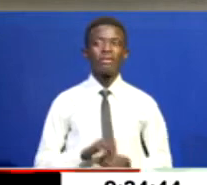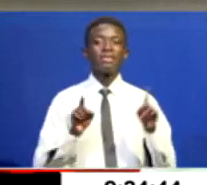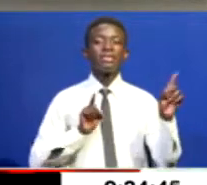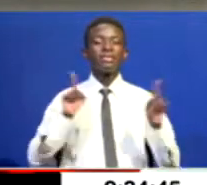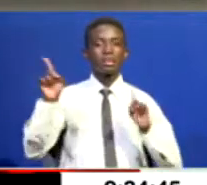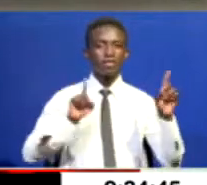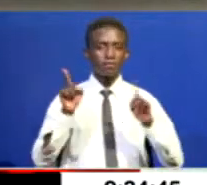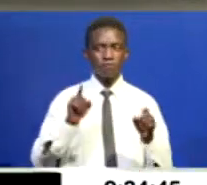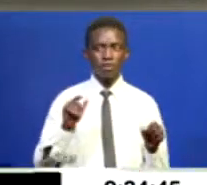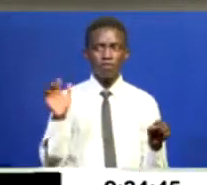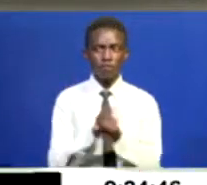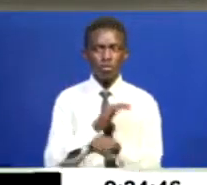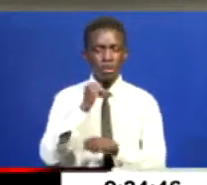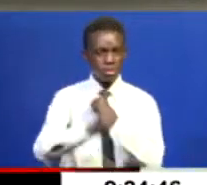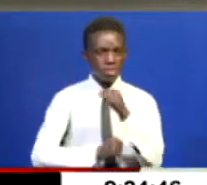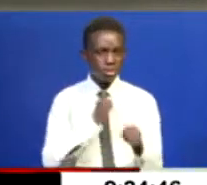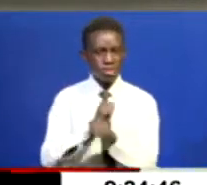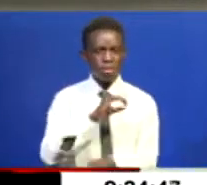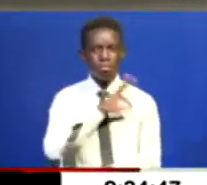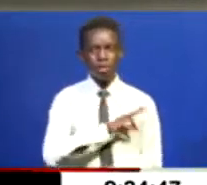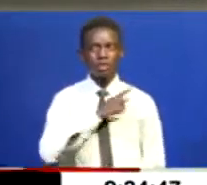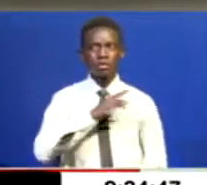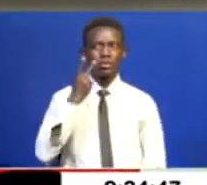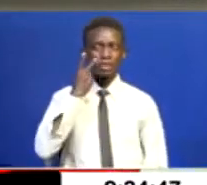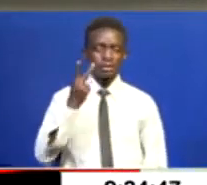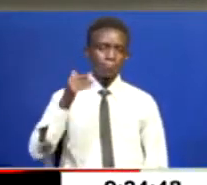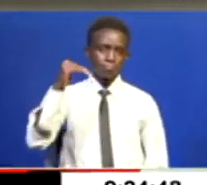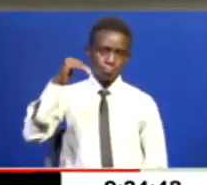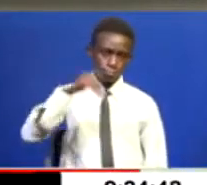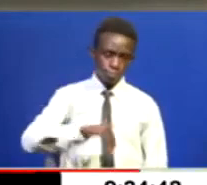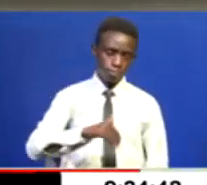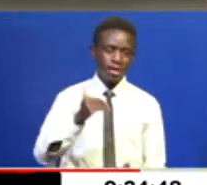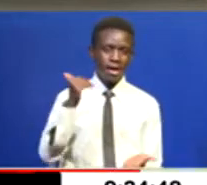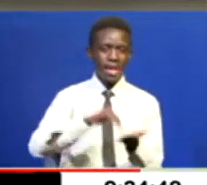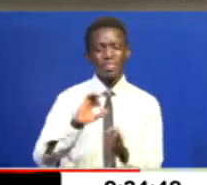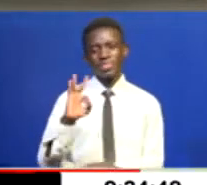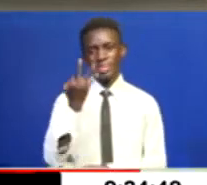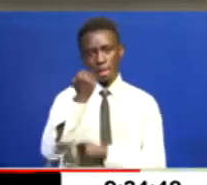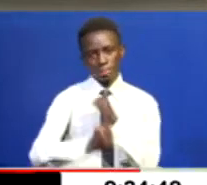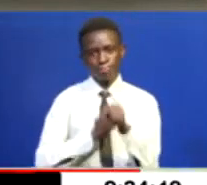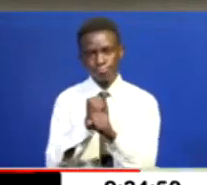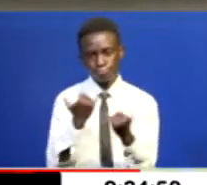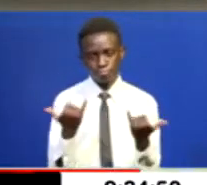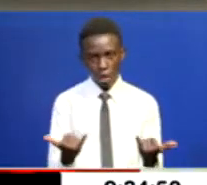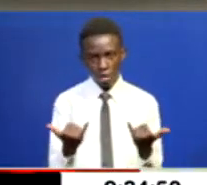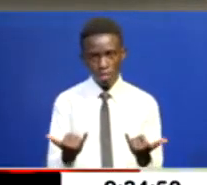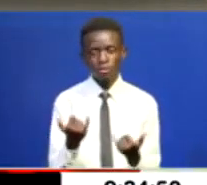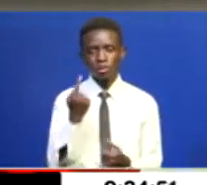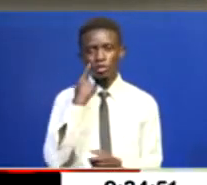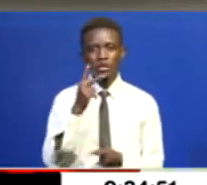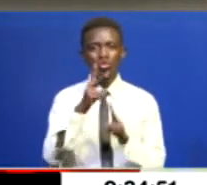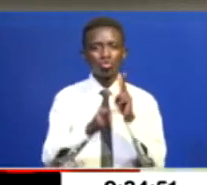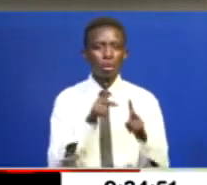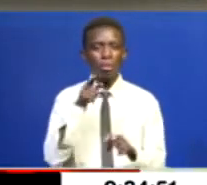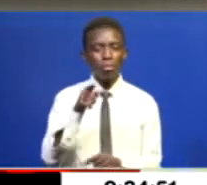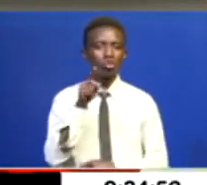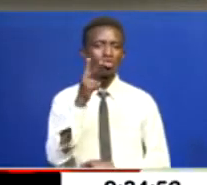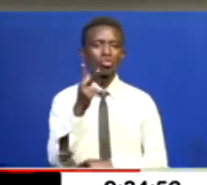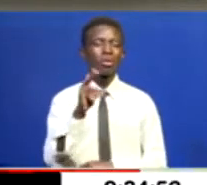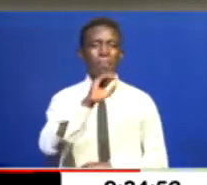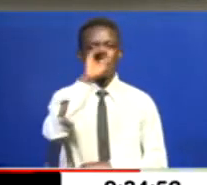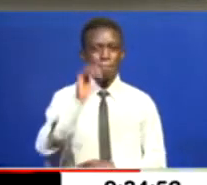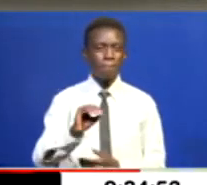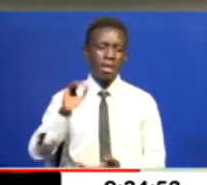Safaricom's full-year profit has dipped for the third year in a row, registering a 22.2% reduction